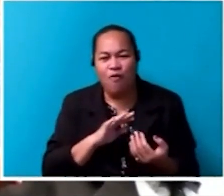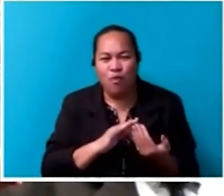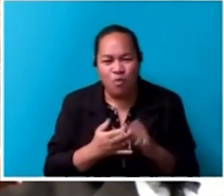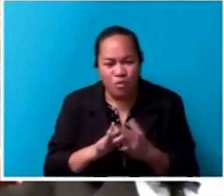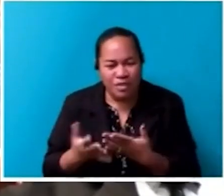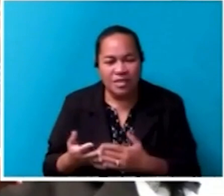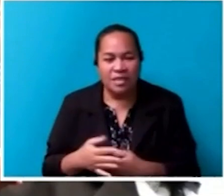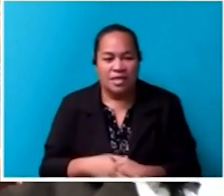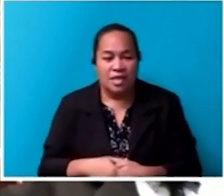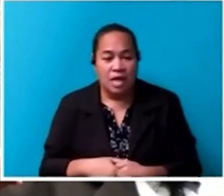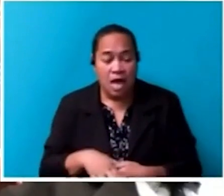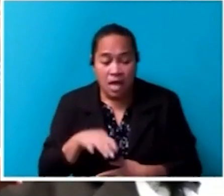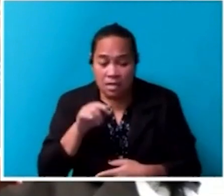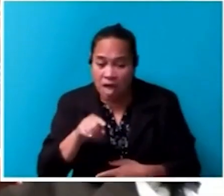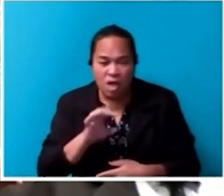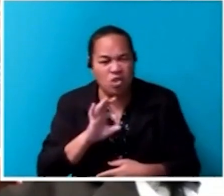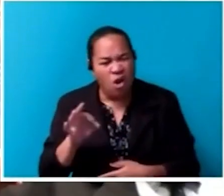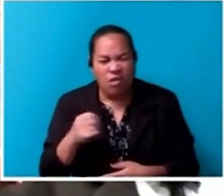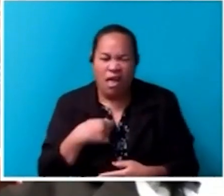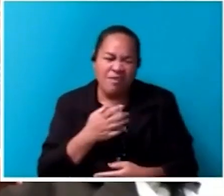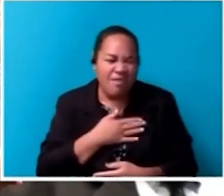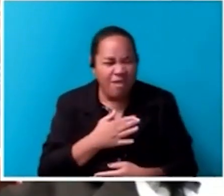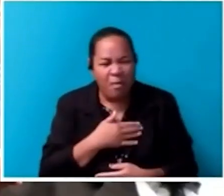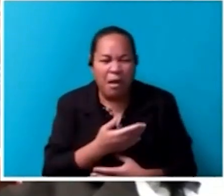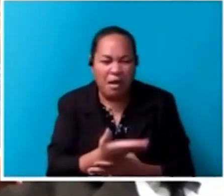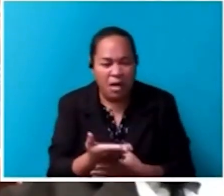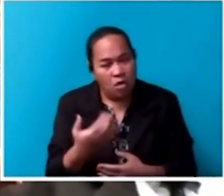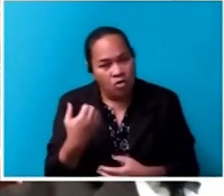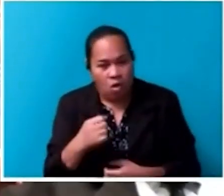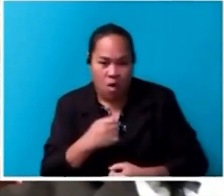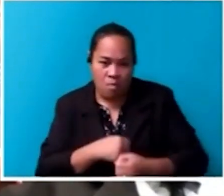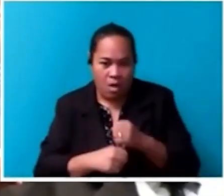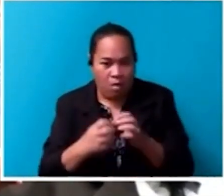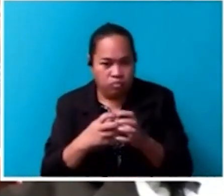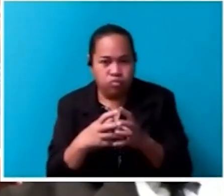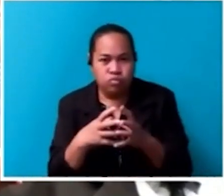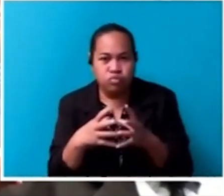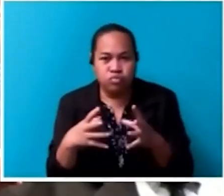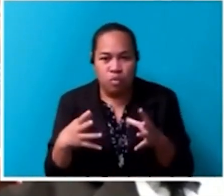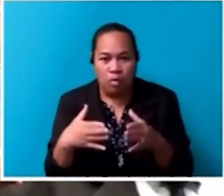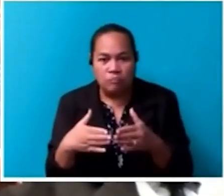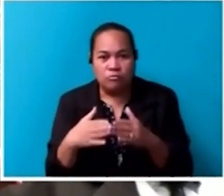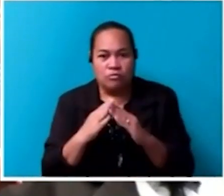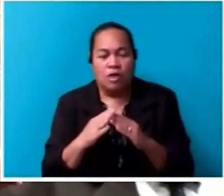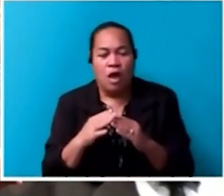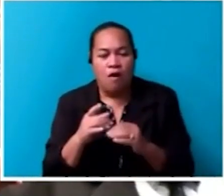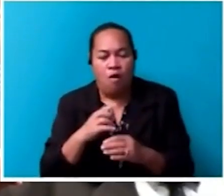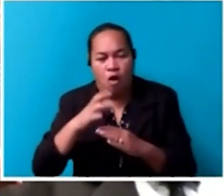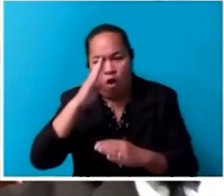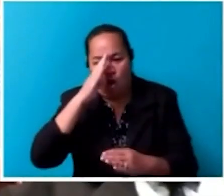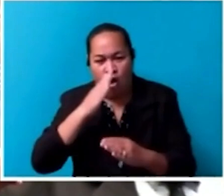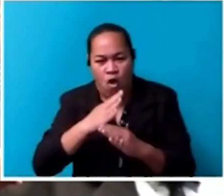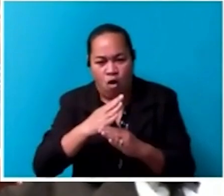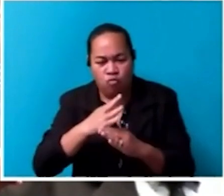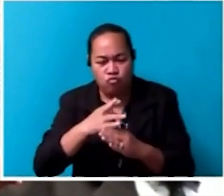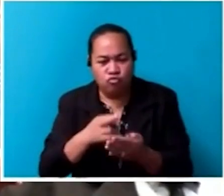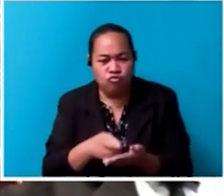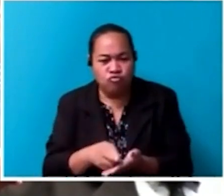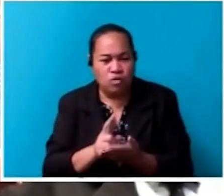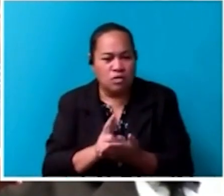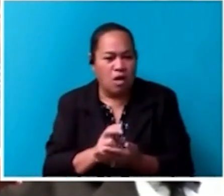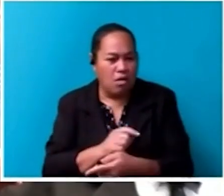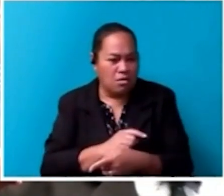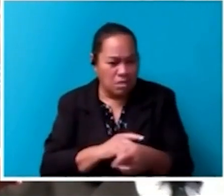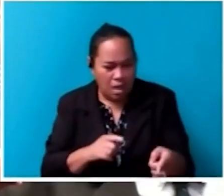was more than a charity event. It became a movement of hope, a